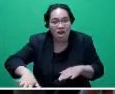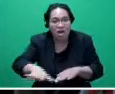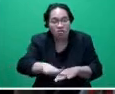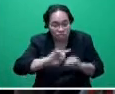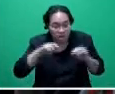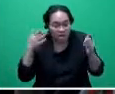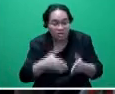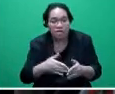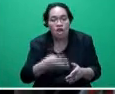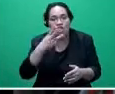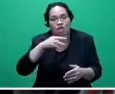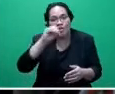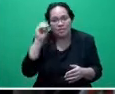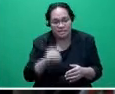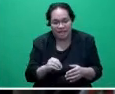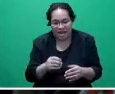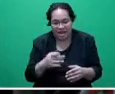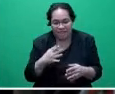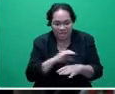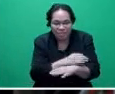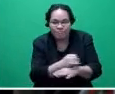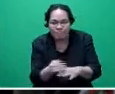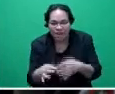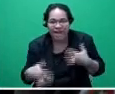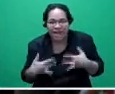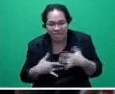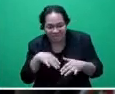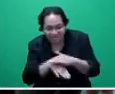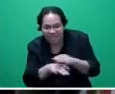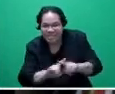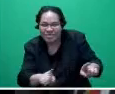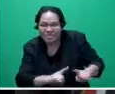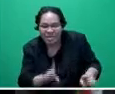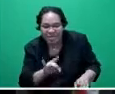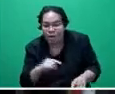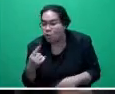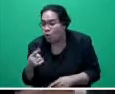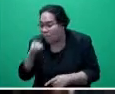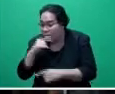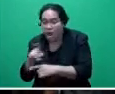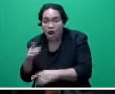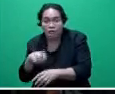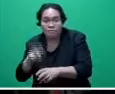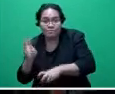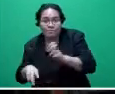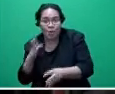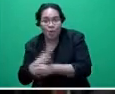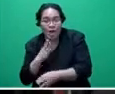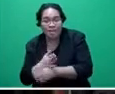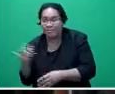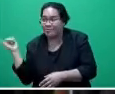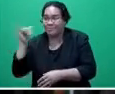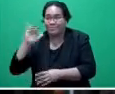30% of Fiji marine life. A great time to reactivate those that have lost their jobs, for hotel workers, airline